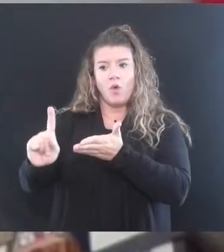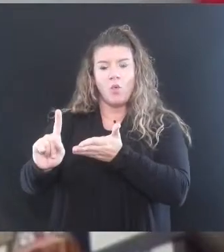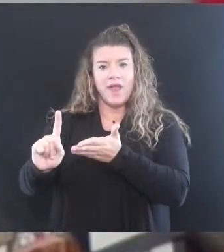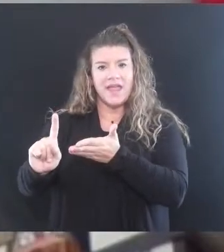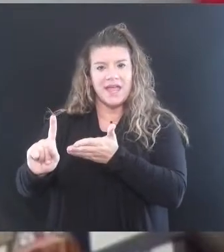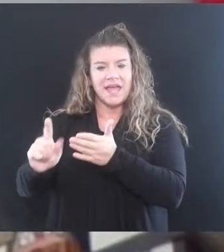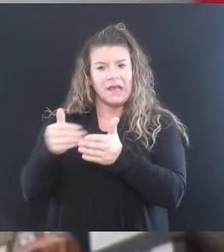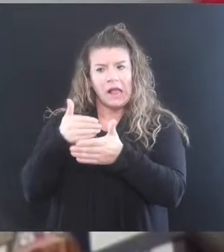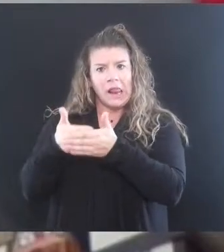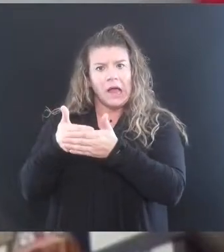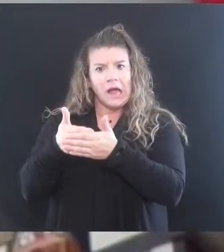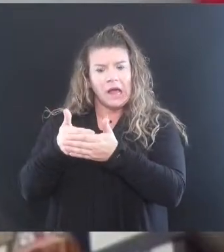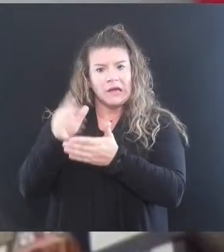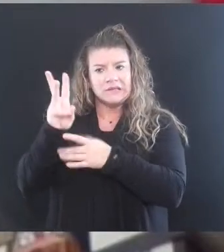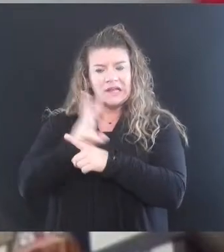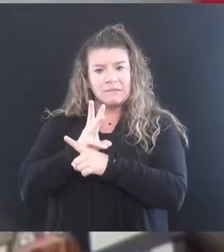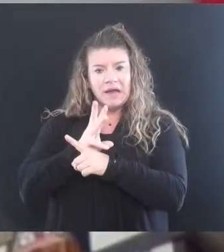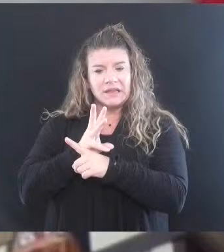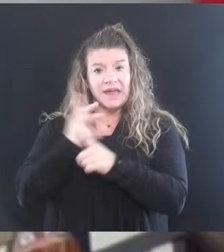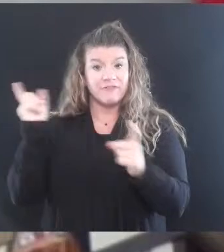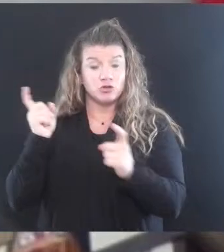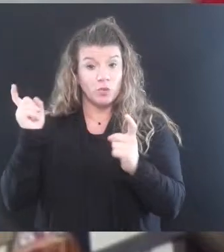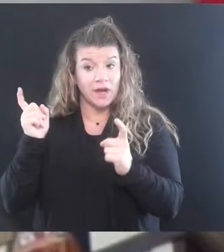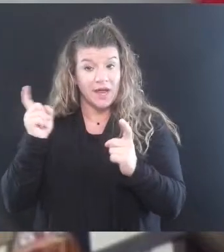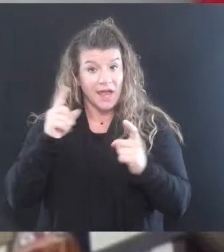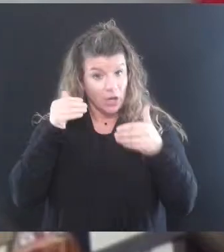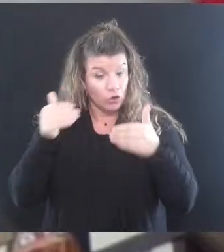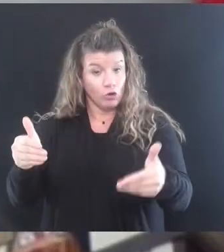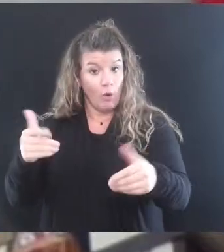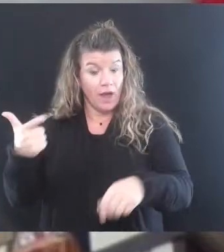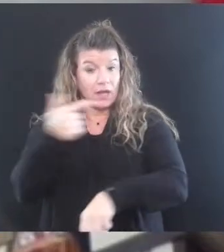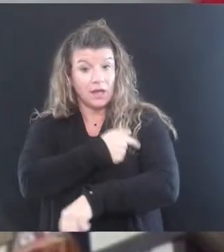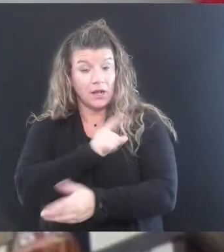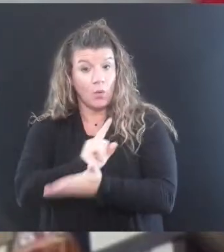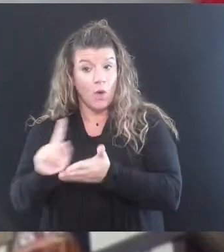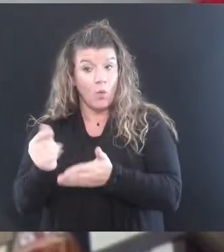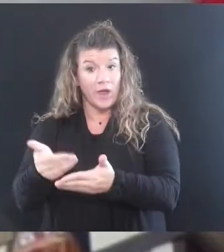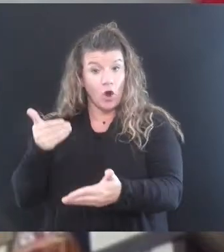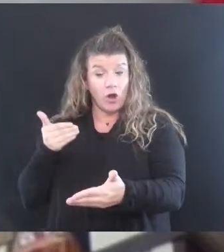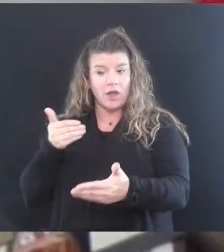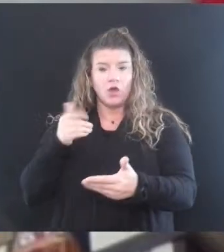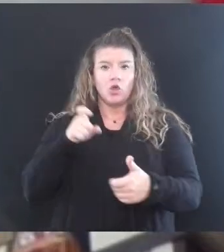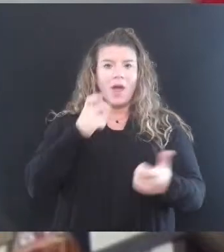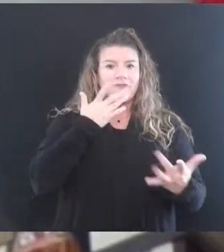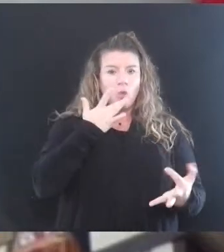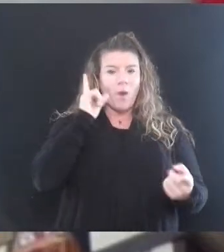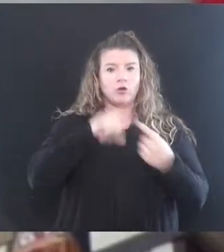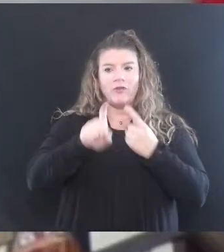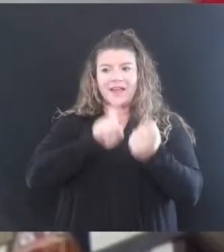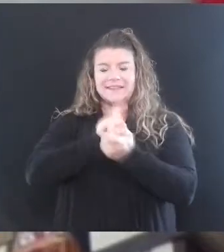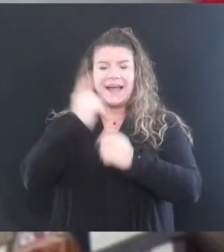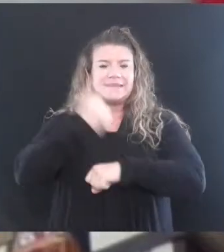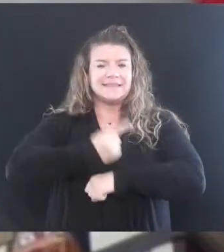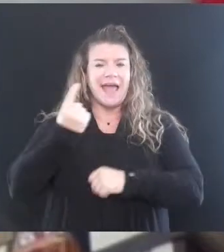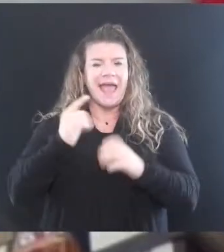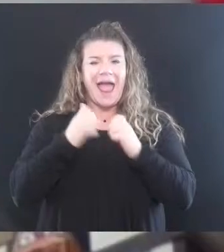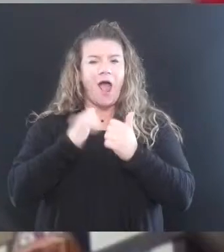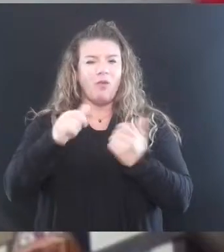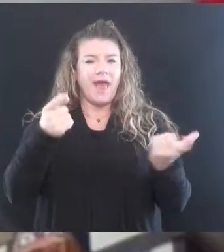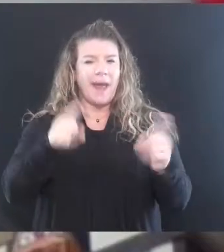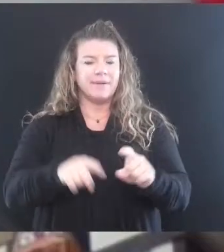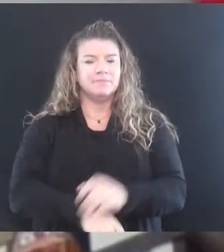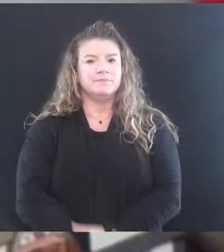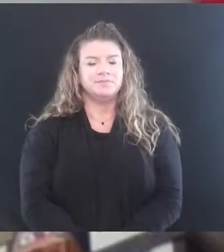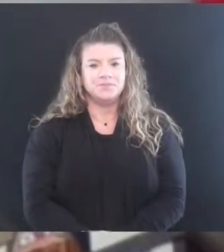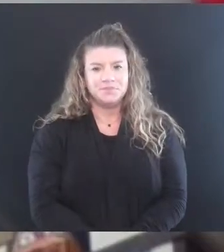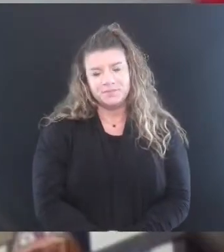6-month anniversary, can you get it a week early? Do you have to wait till that exact day? How is that going to play out?